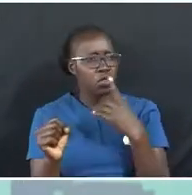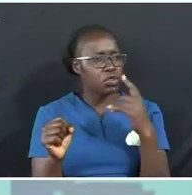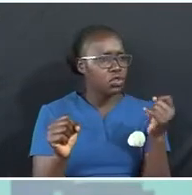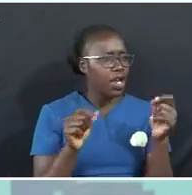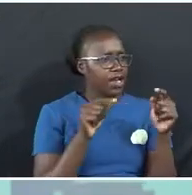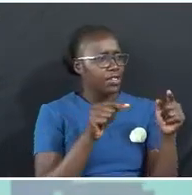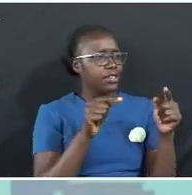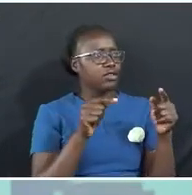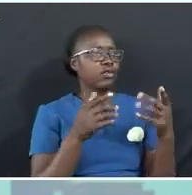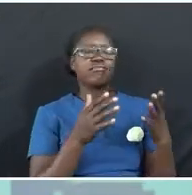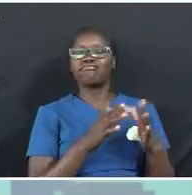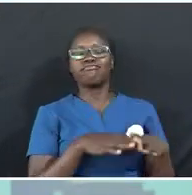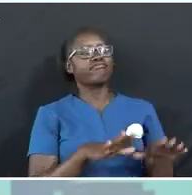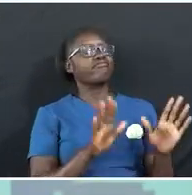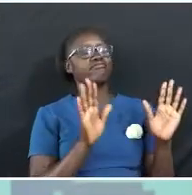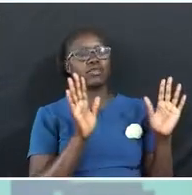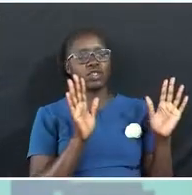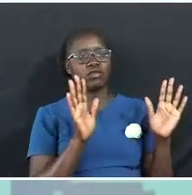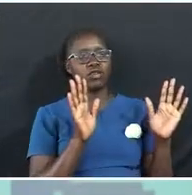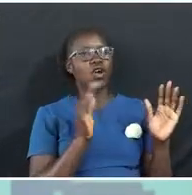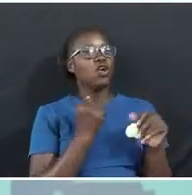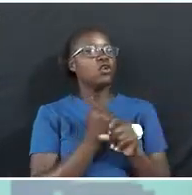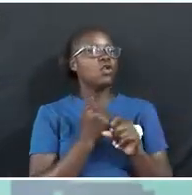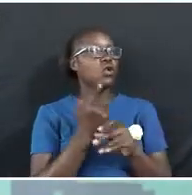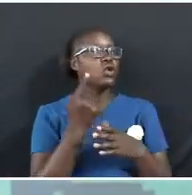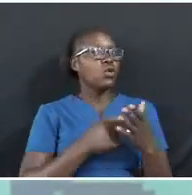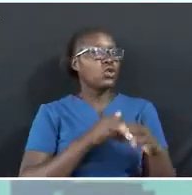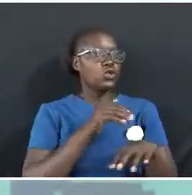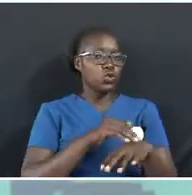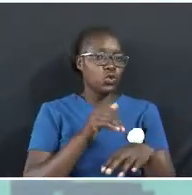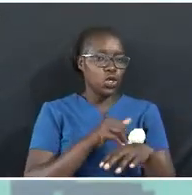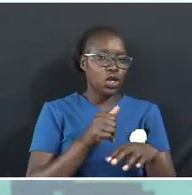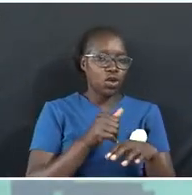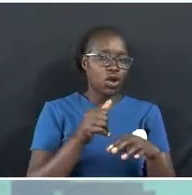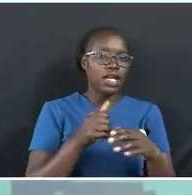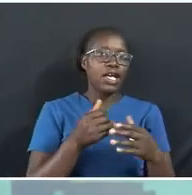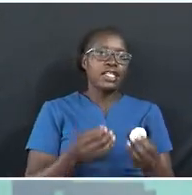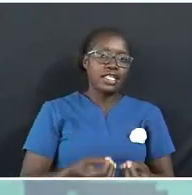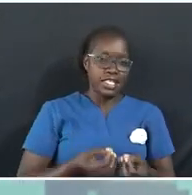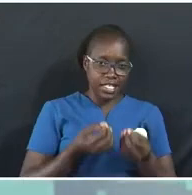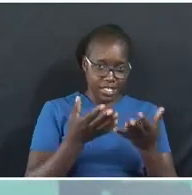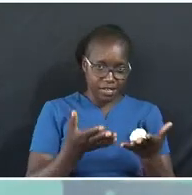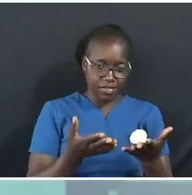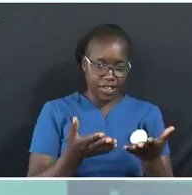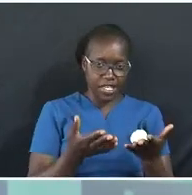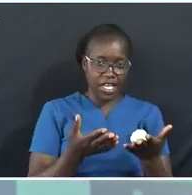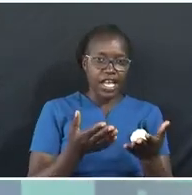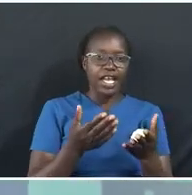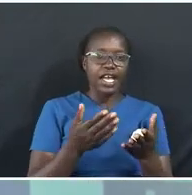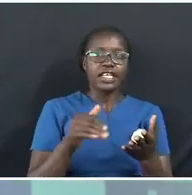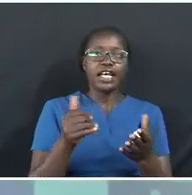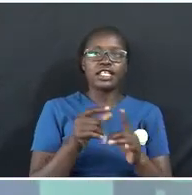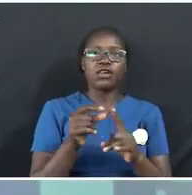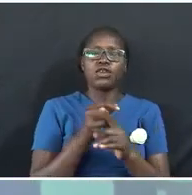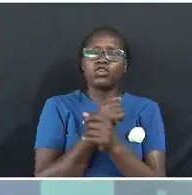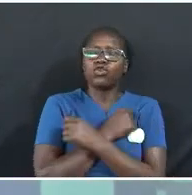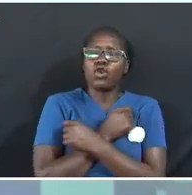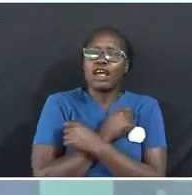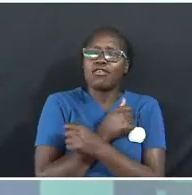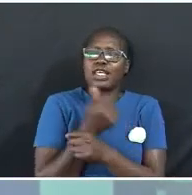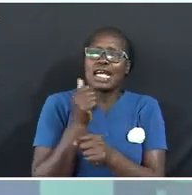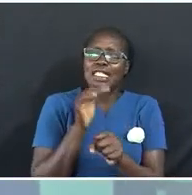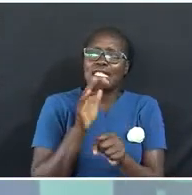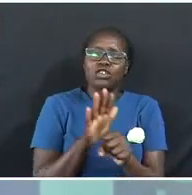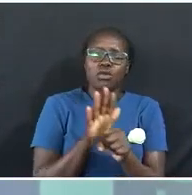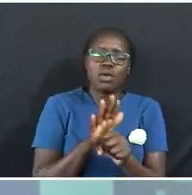forgo. You are doing what we call laying down. In other words, you are loving others so